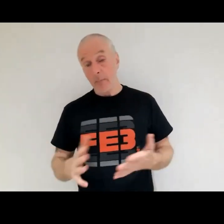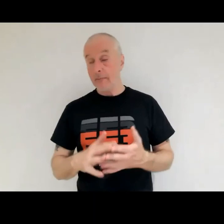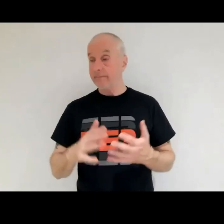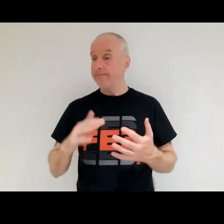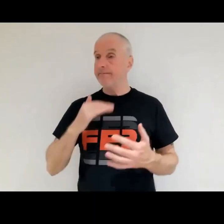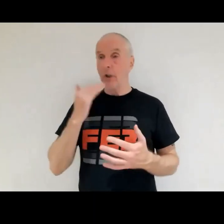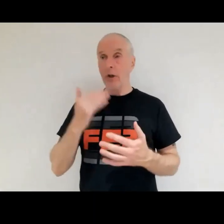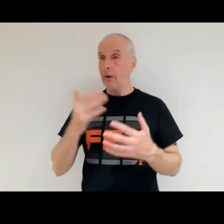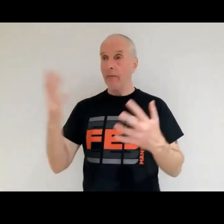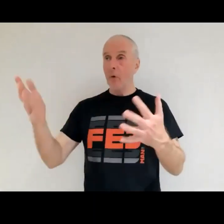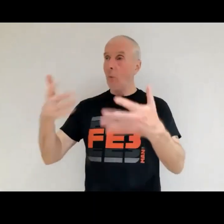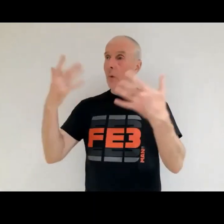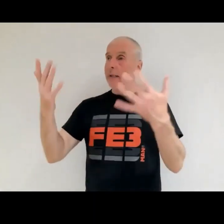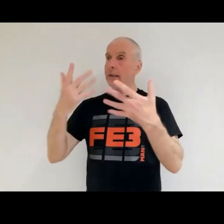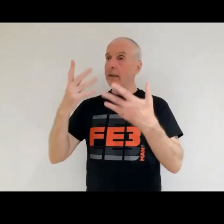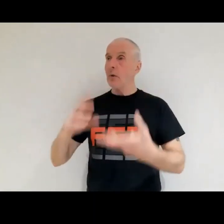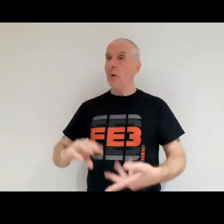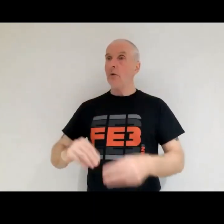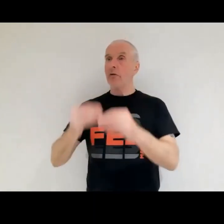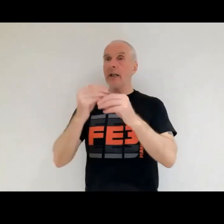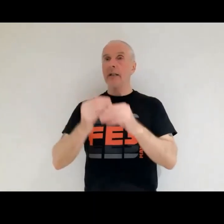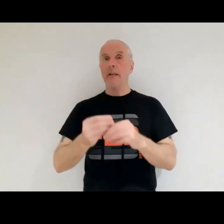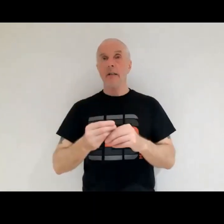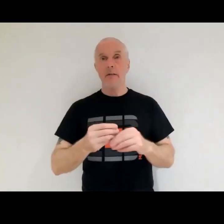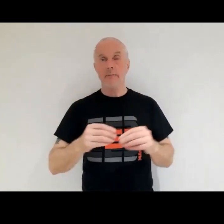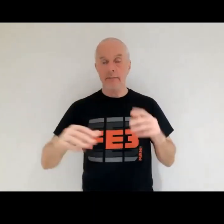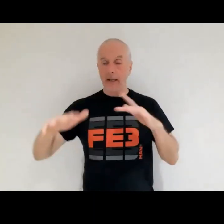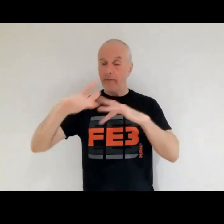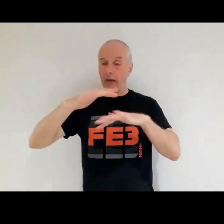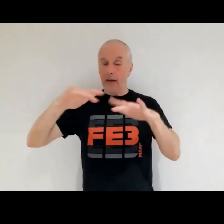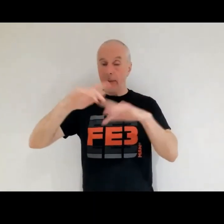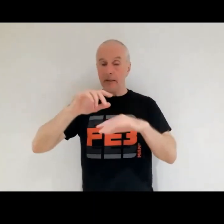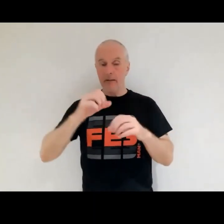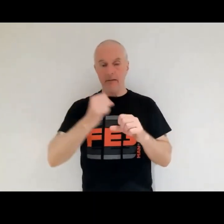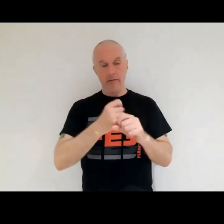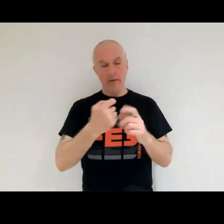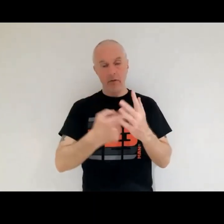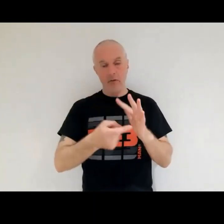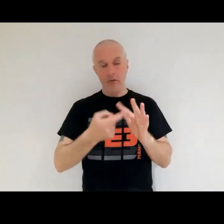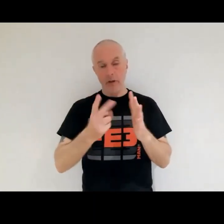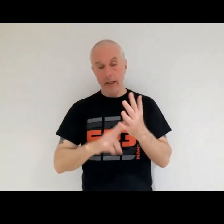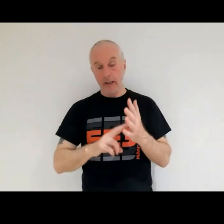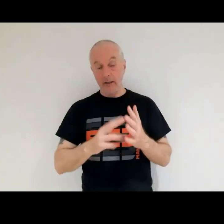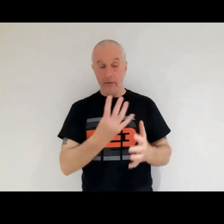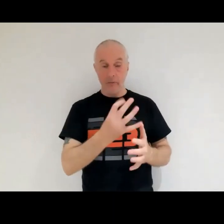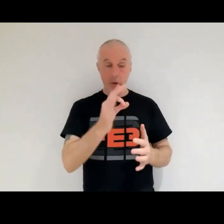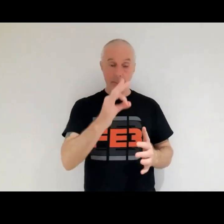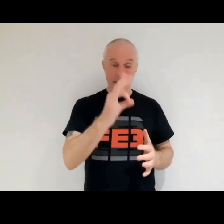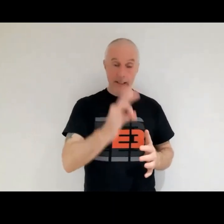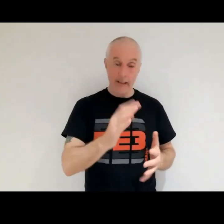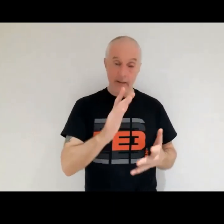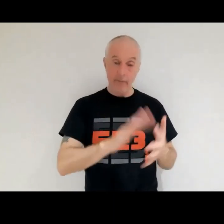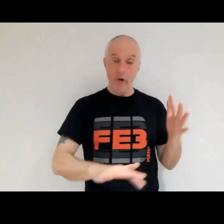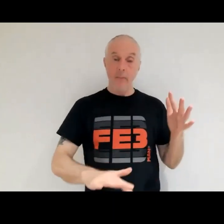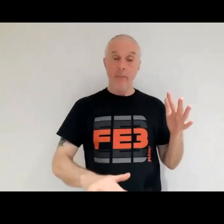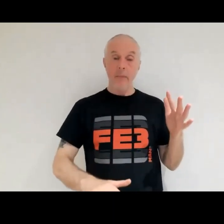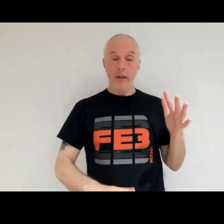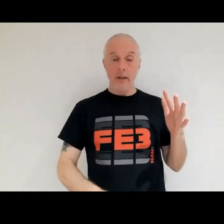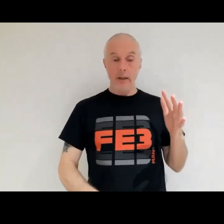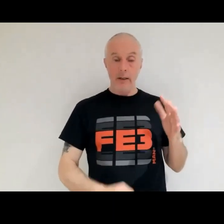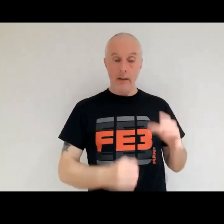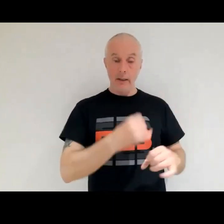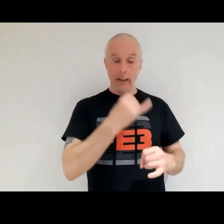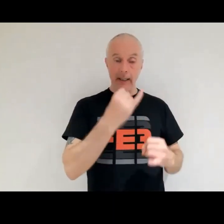to provide green hydrogen, and about 40% of our electricity comes from burning gas. And obviously you mentioned electrolysis being the source of